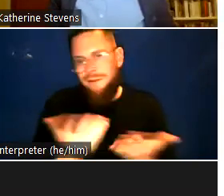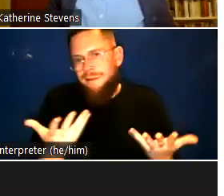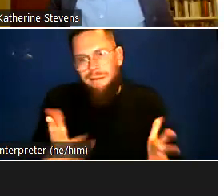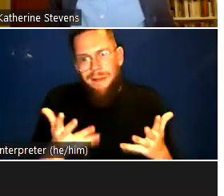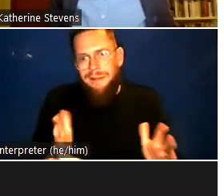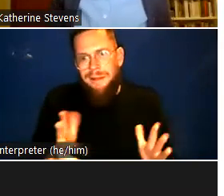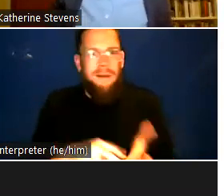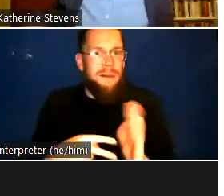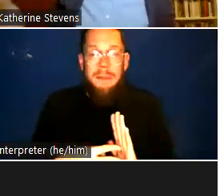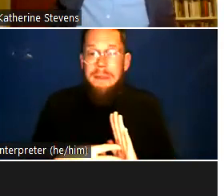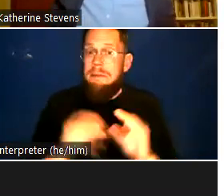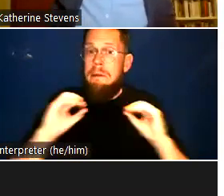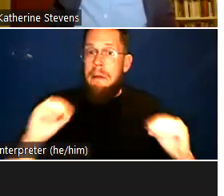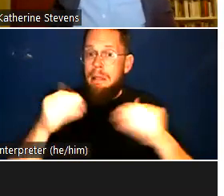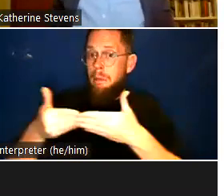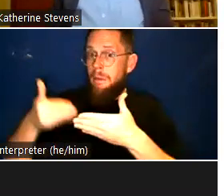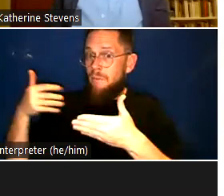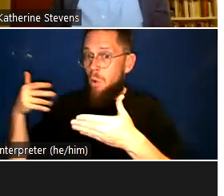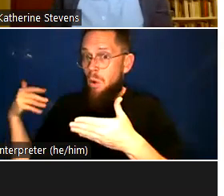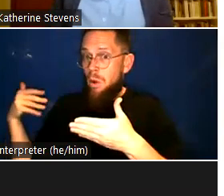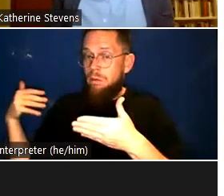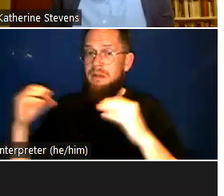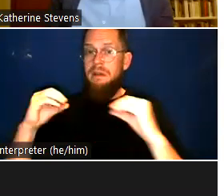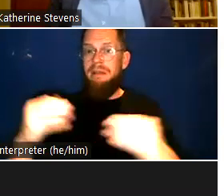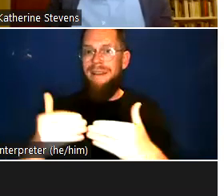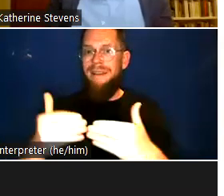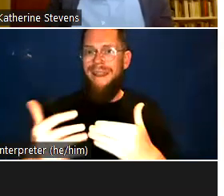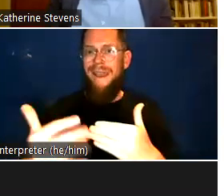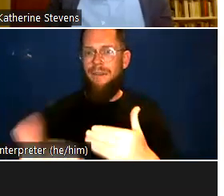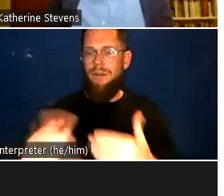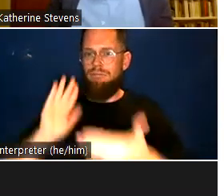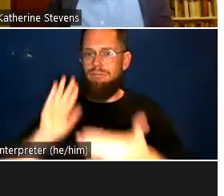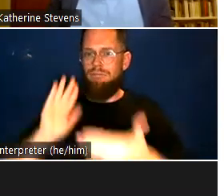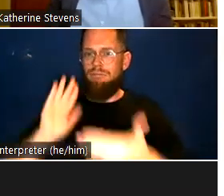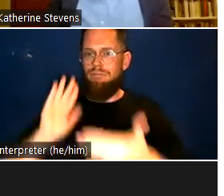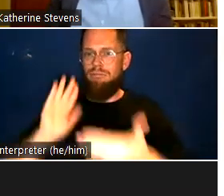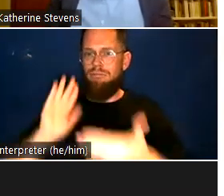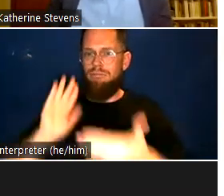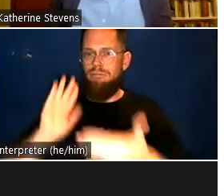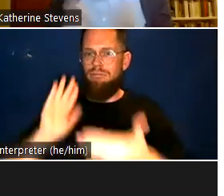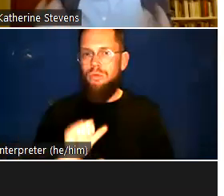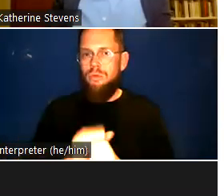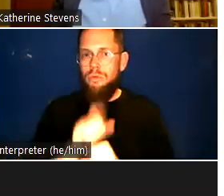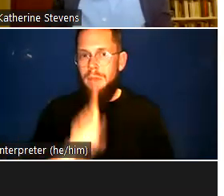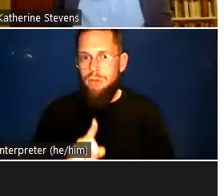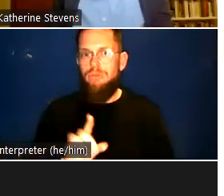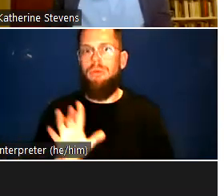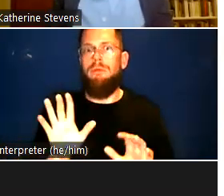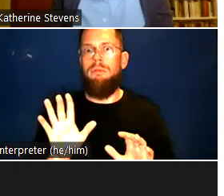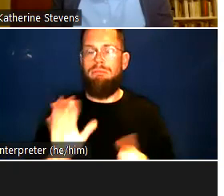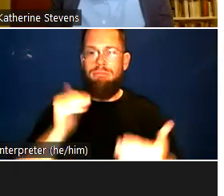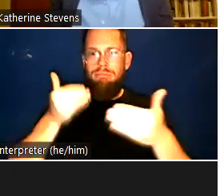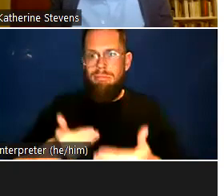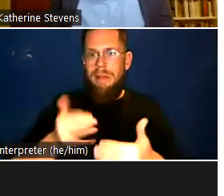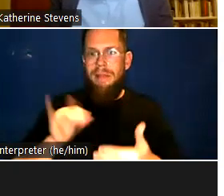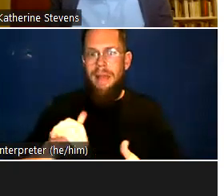nothing before that and nothing after that. So just to be sure that all of those project expenses for the grant period